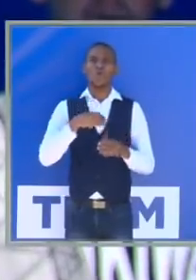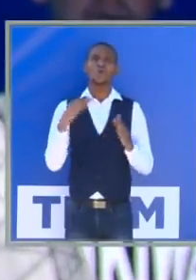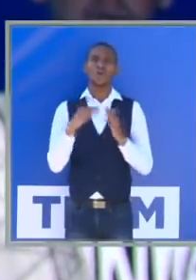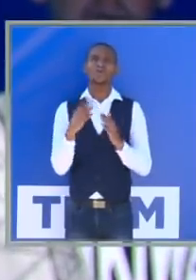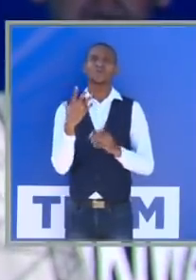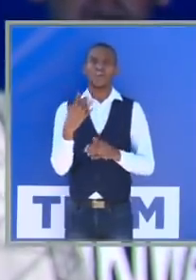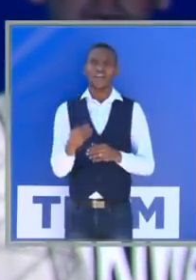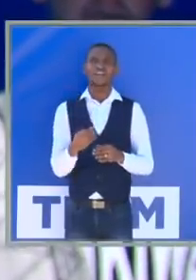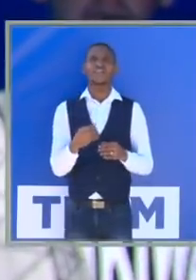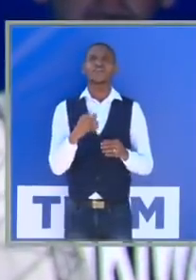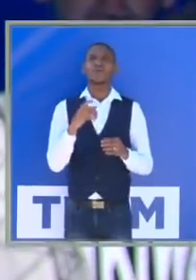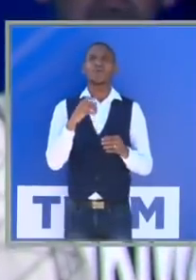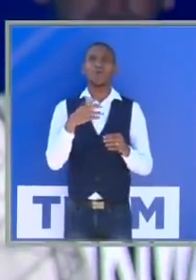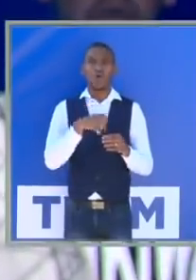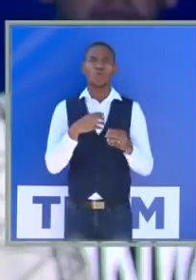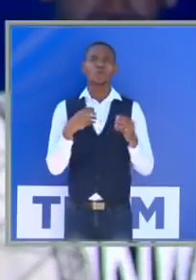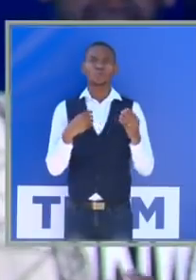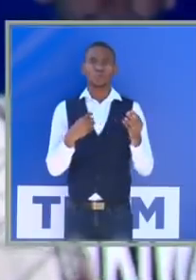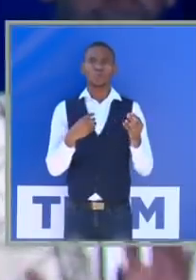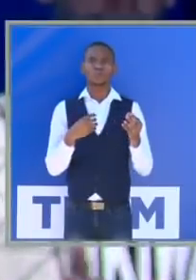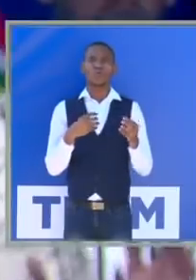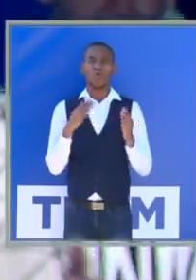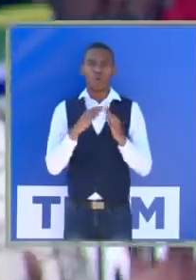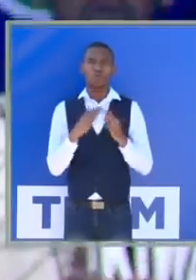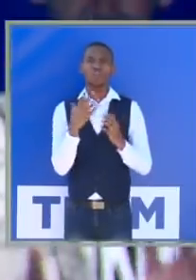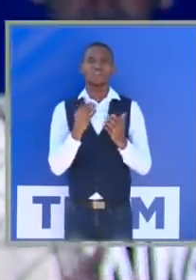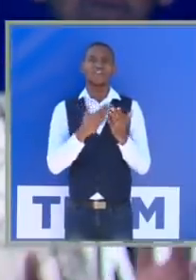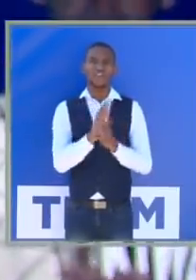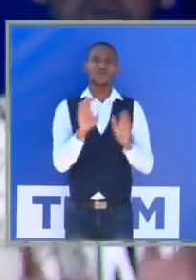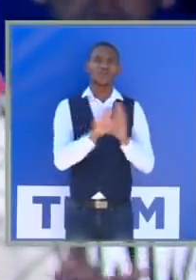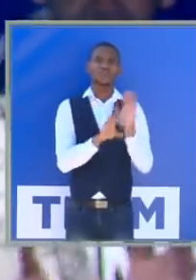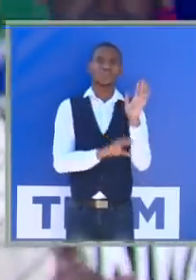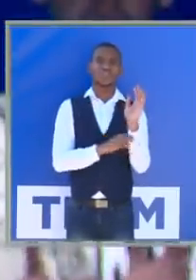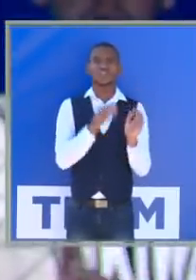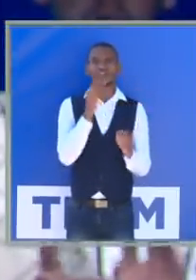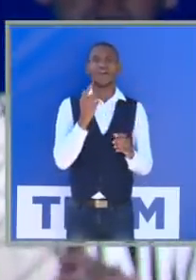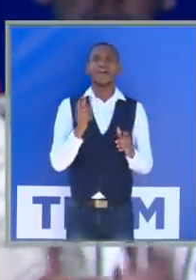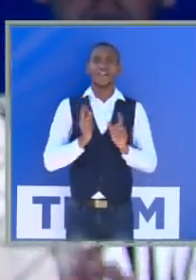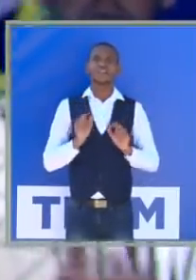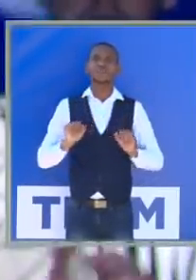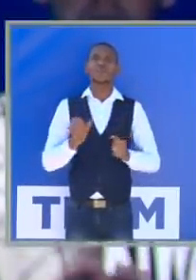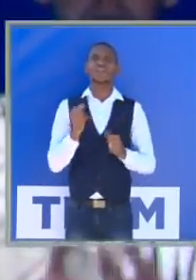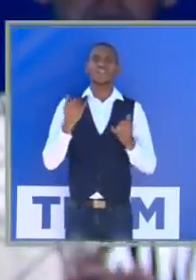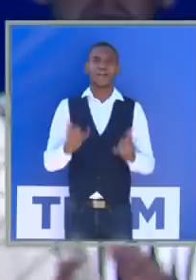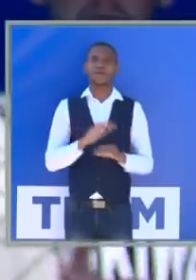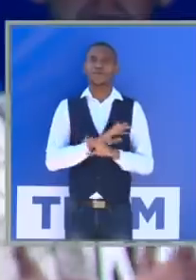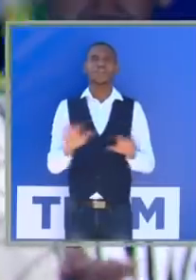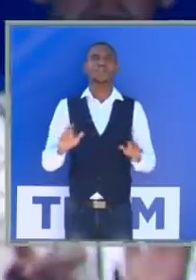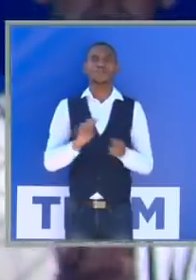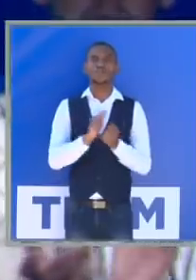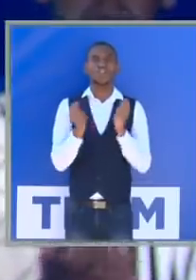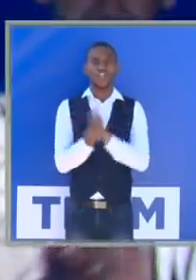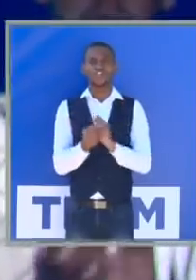have title to their own homes, to have the right. And the Constitution says, let's do it now. We don't need to change